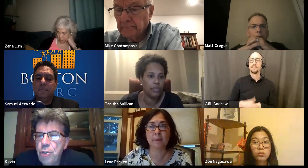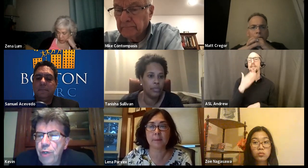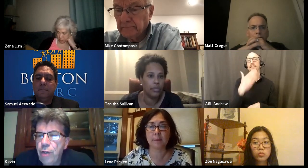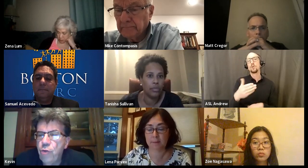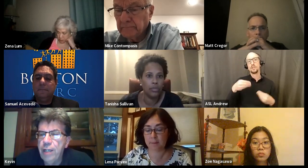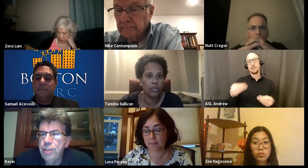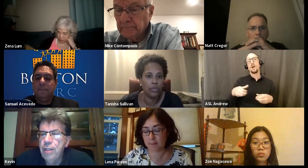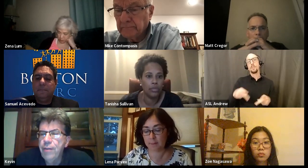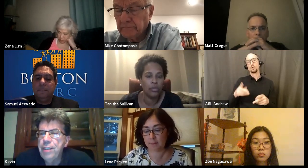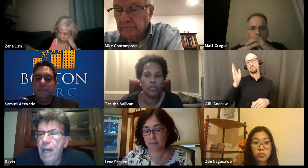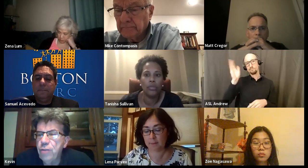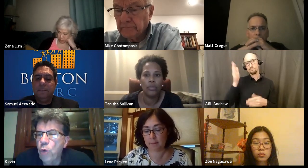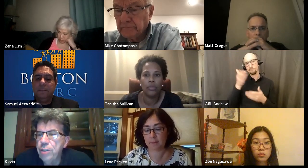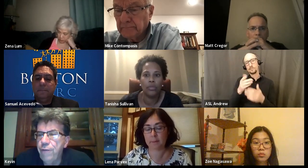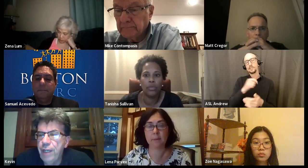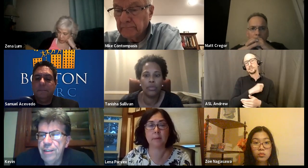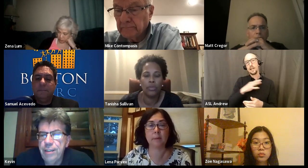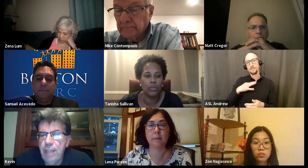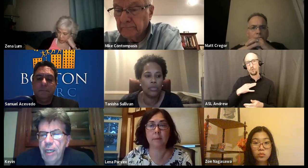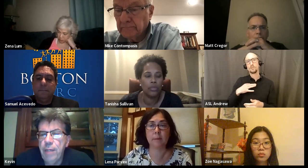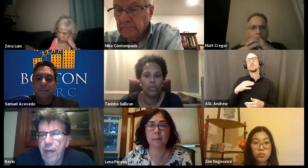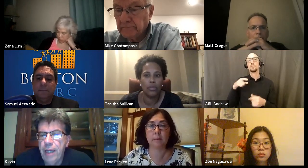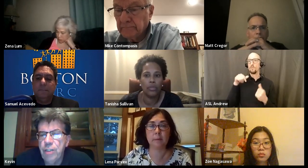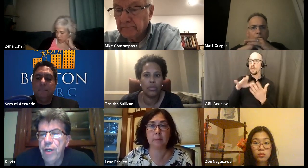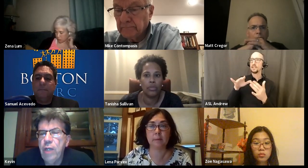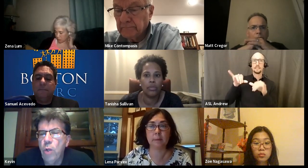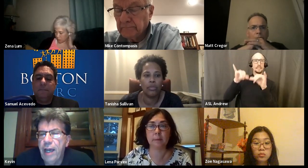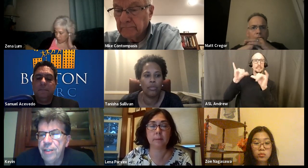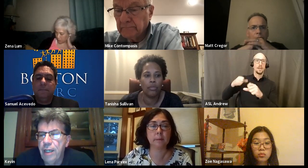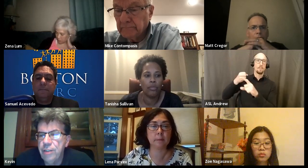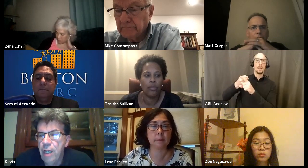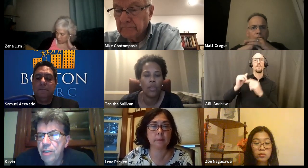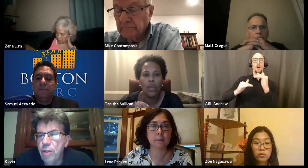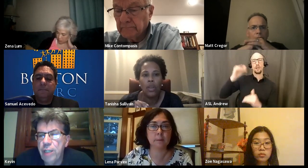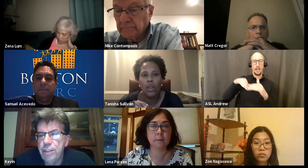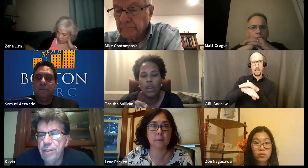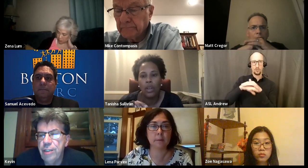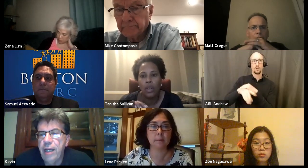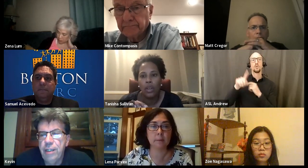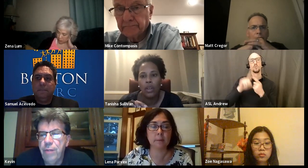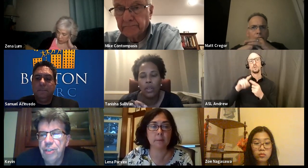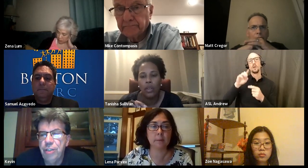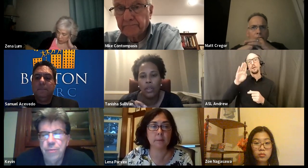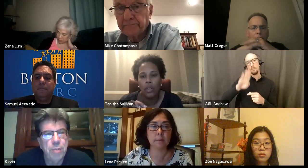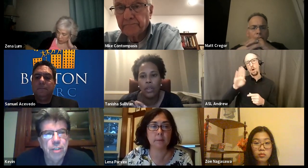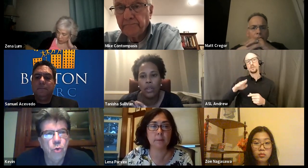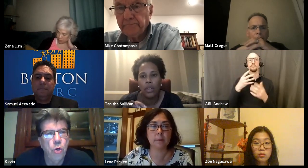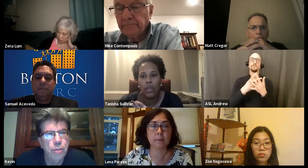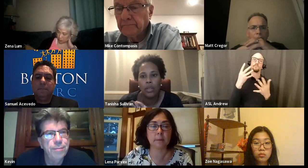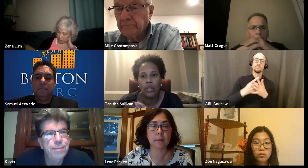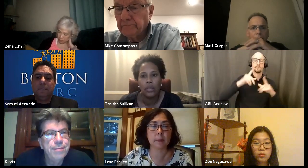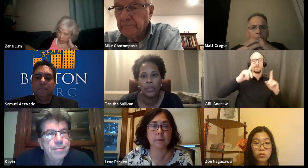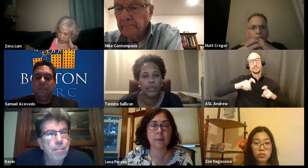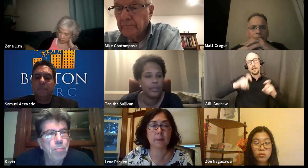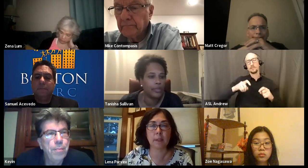the opportunity to address the task force to face systemic impacts of unequal access to Boston's selective admissions public